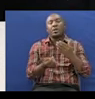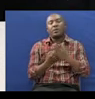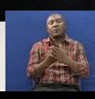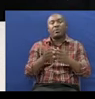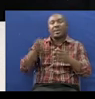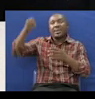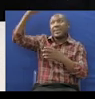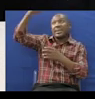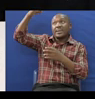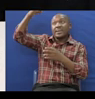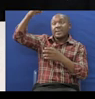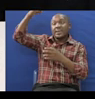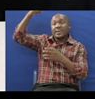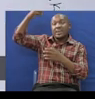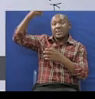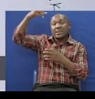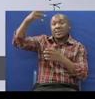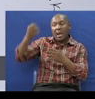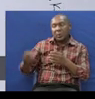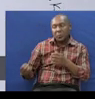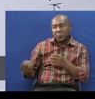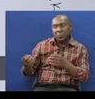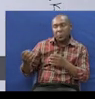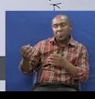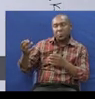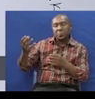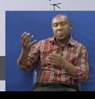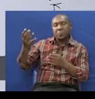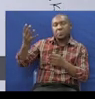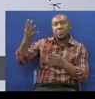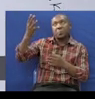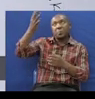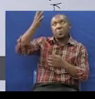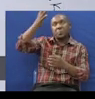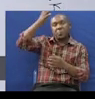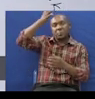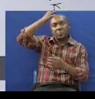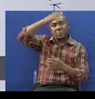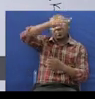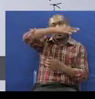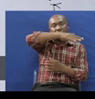a sphere. One is we get from the sunrise